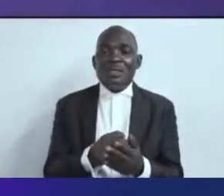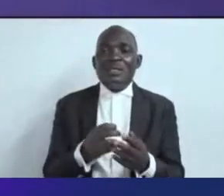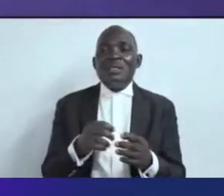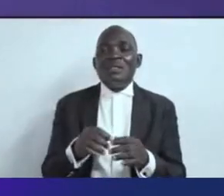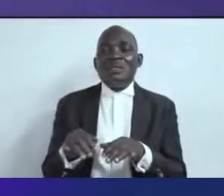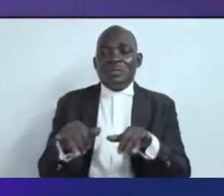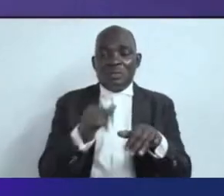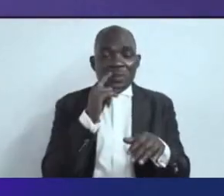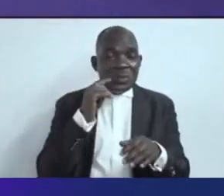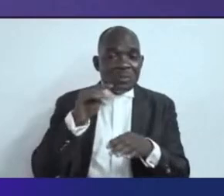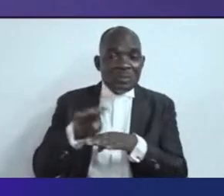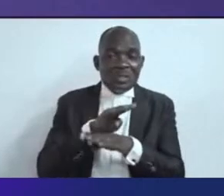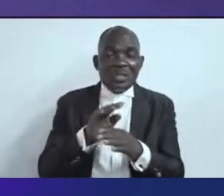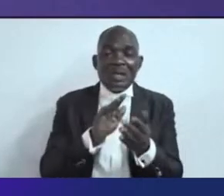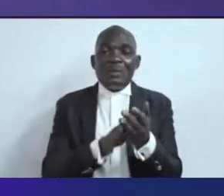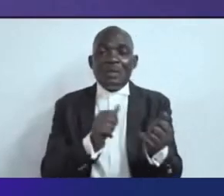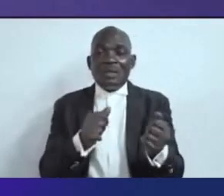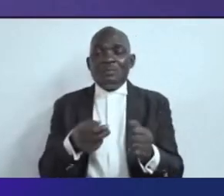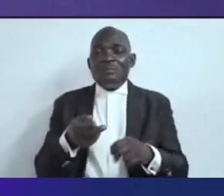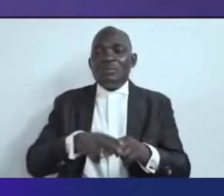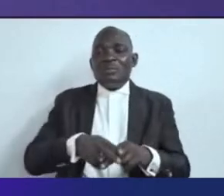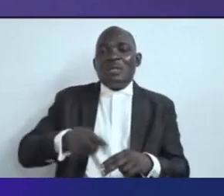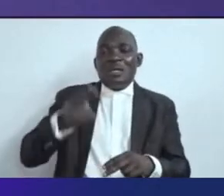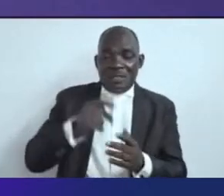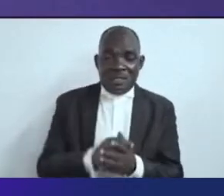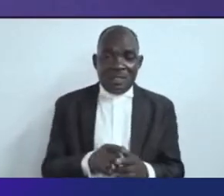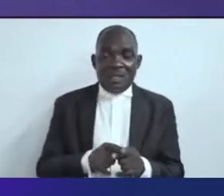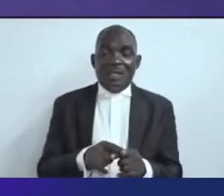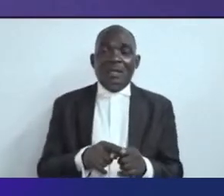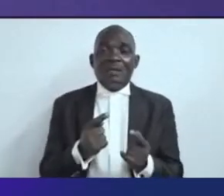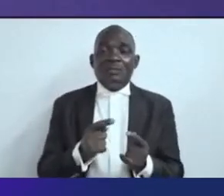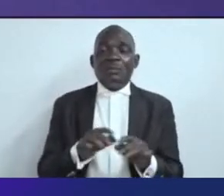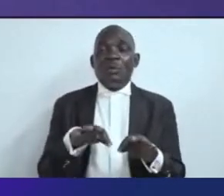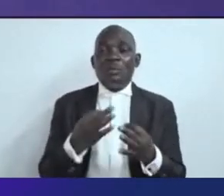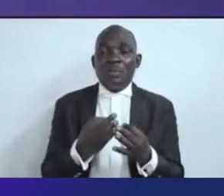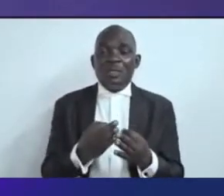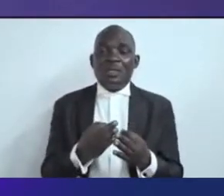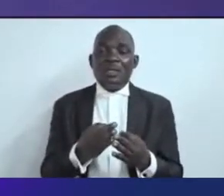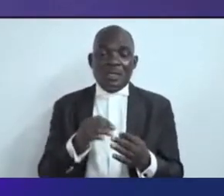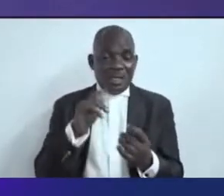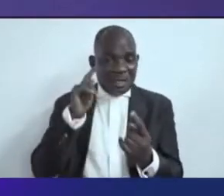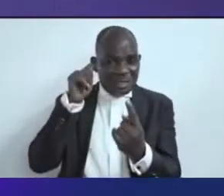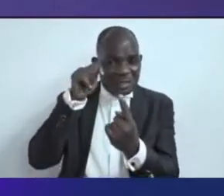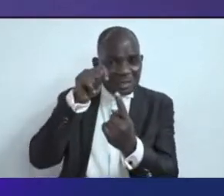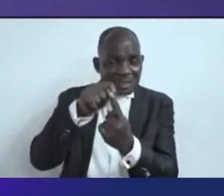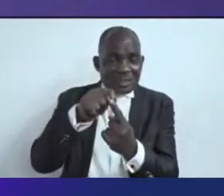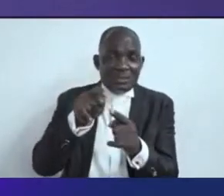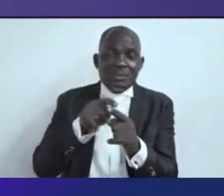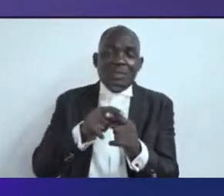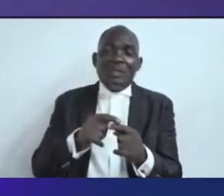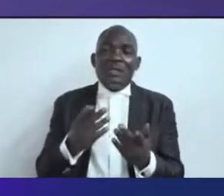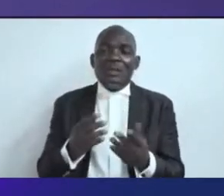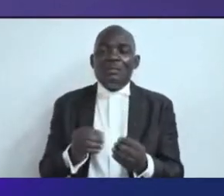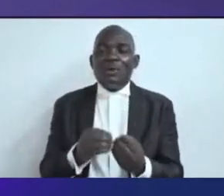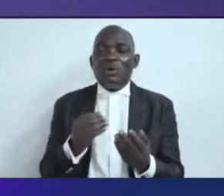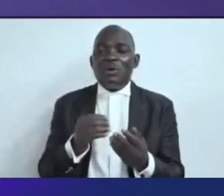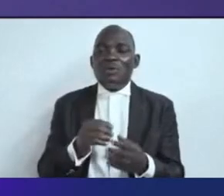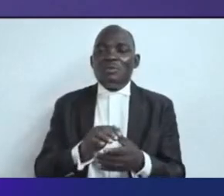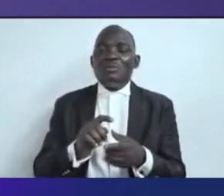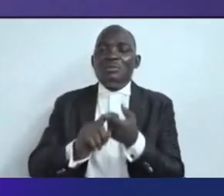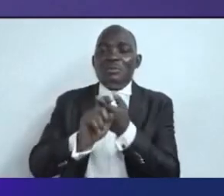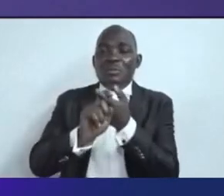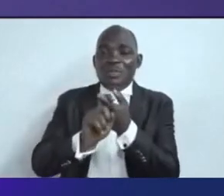Similarly, business confidence firmed up as firms met their short-term targets and expressed positive